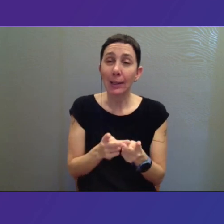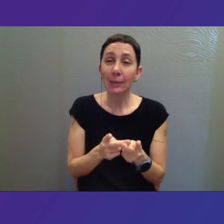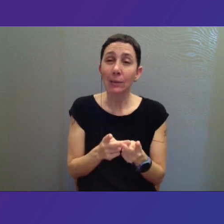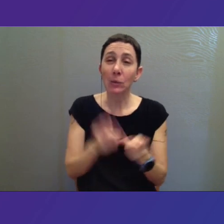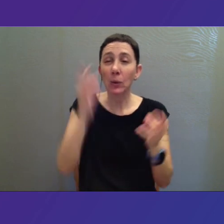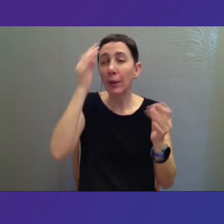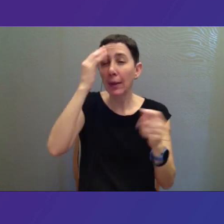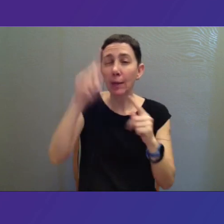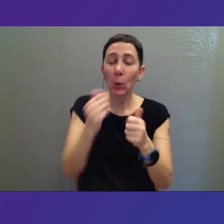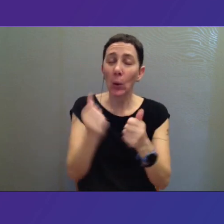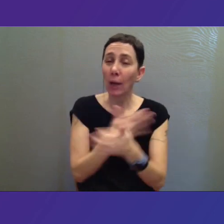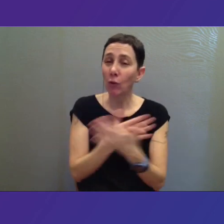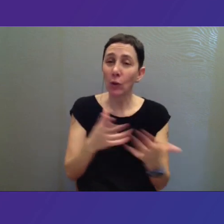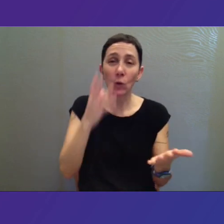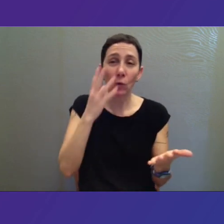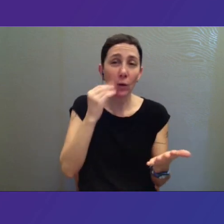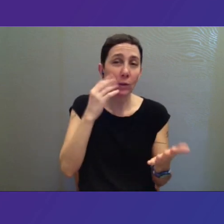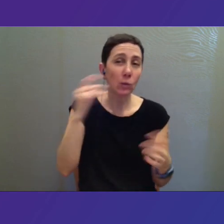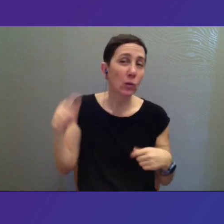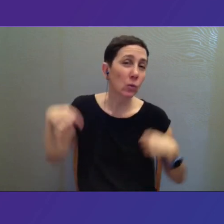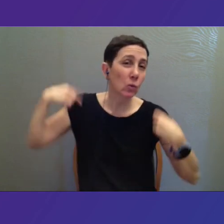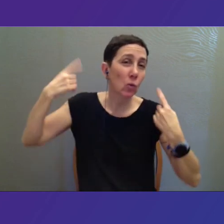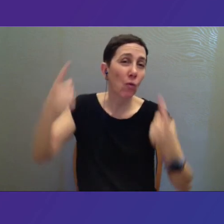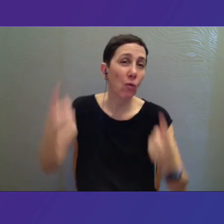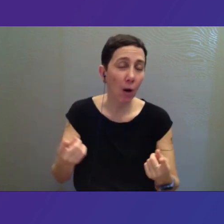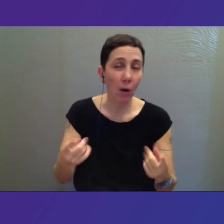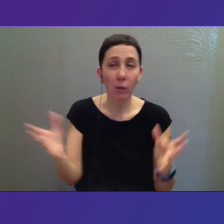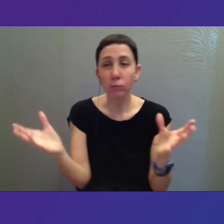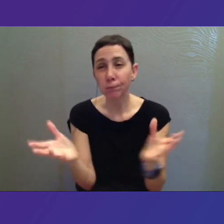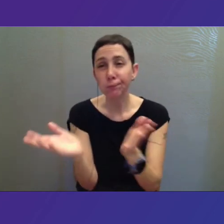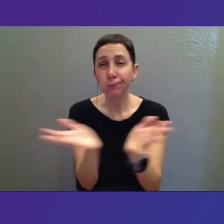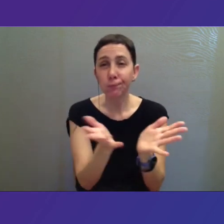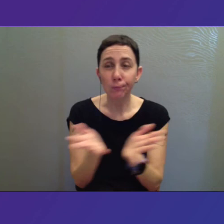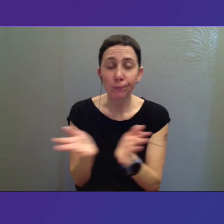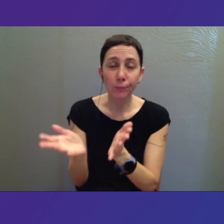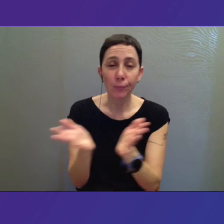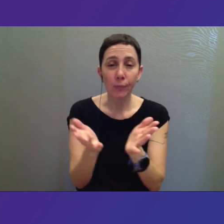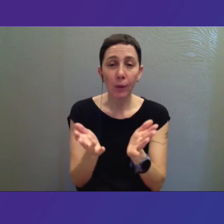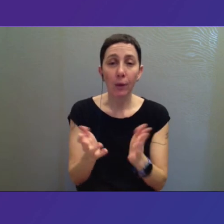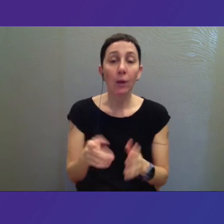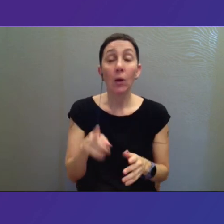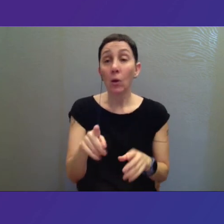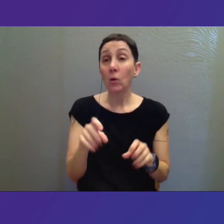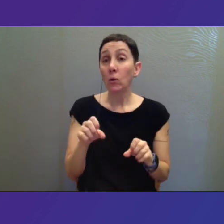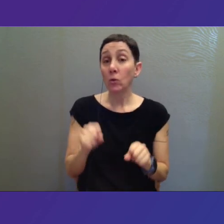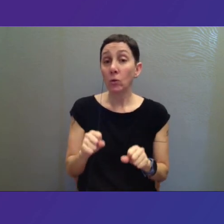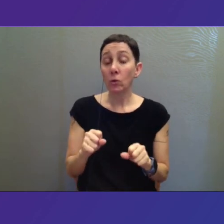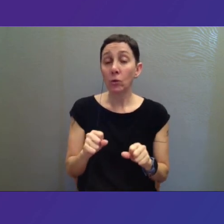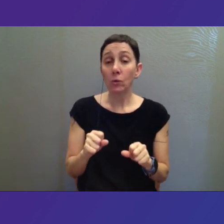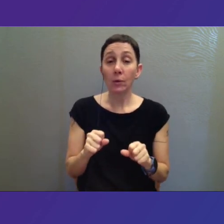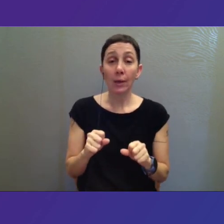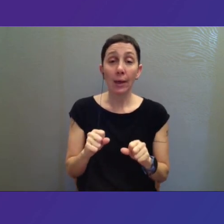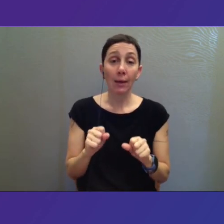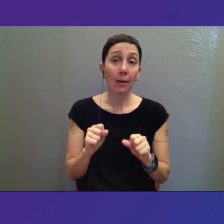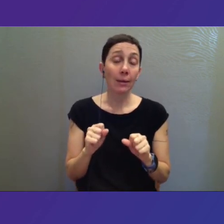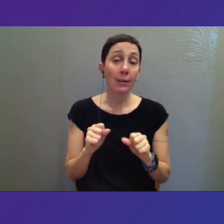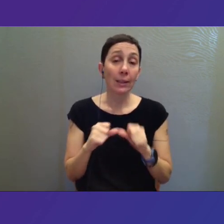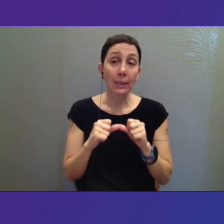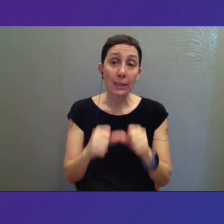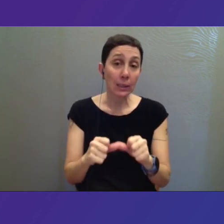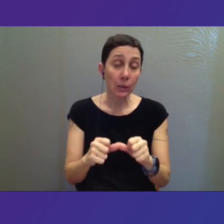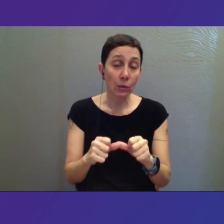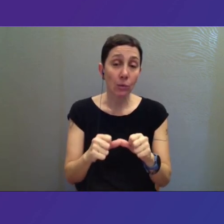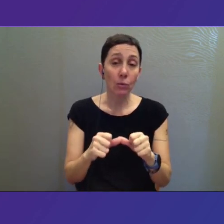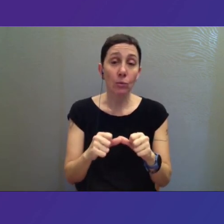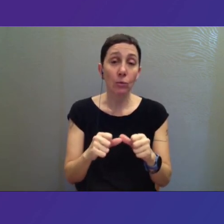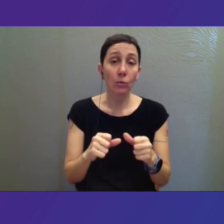have experienced at the symposium so far. You can, of course, continue to experience the symposium in